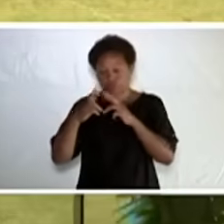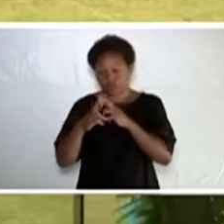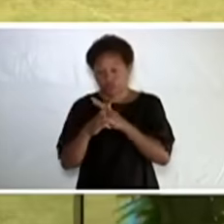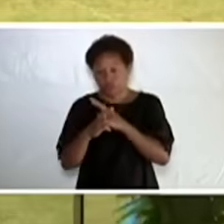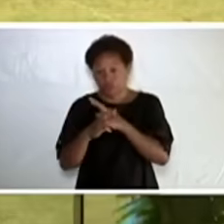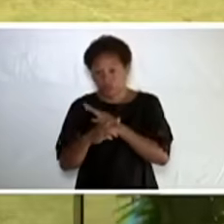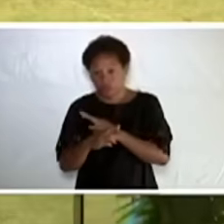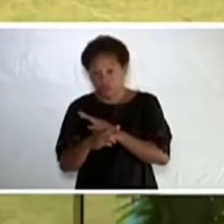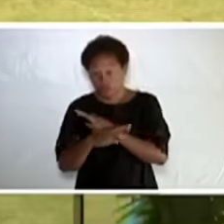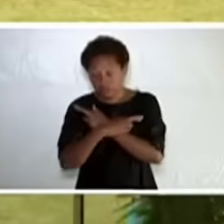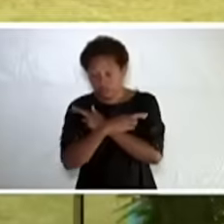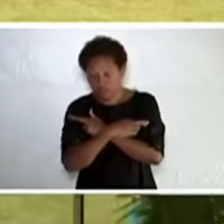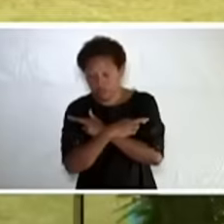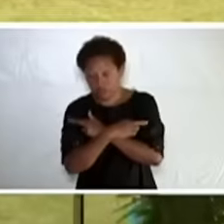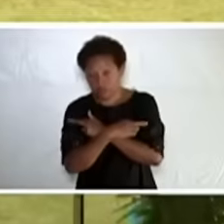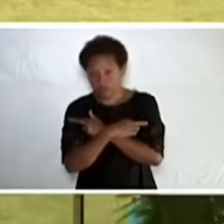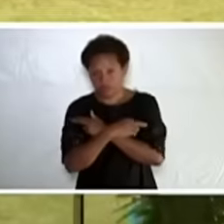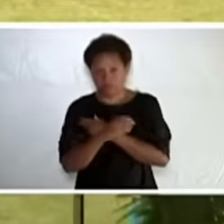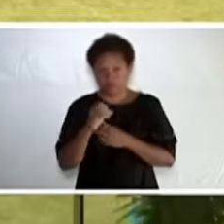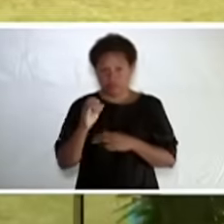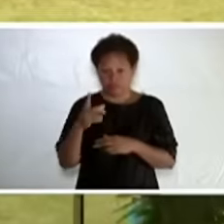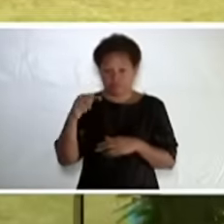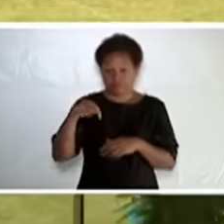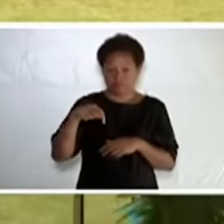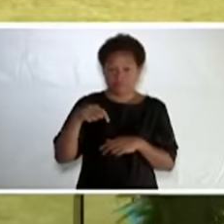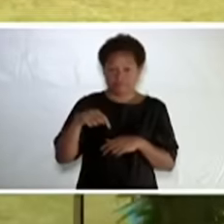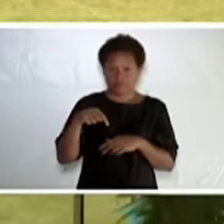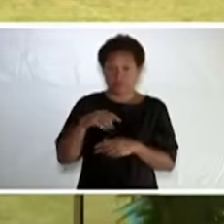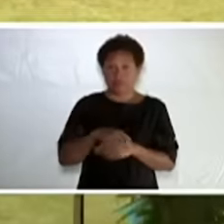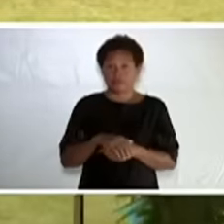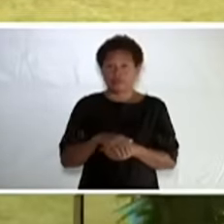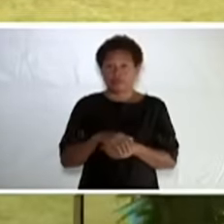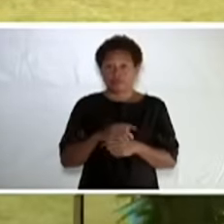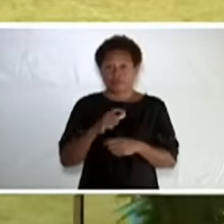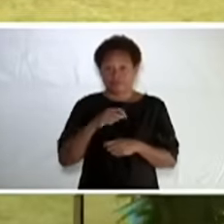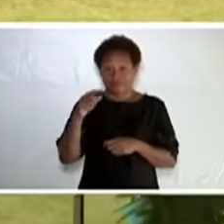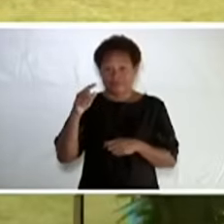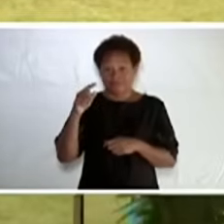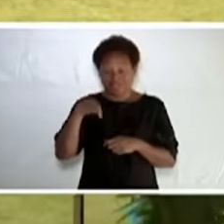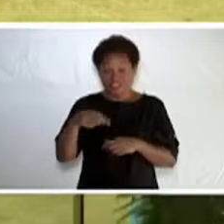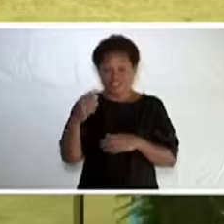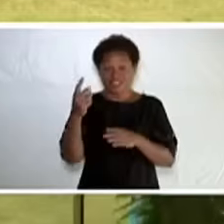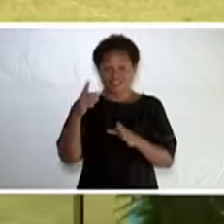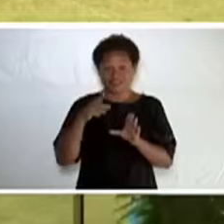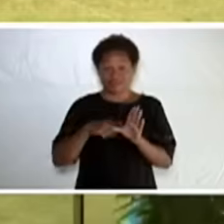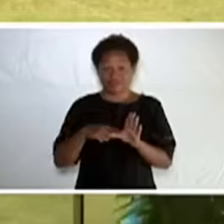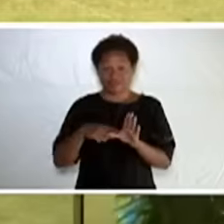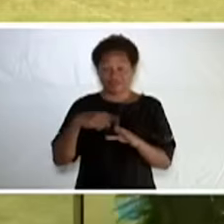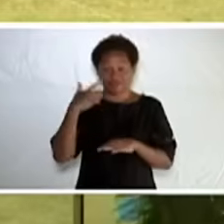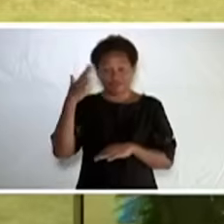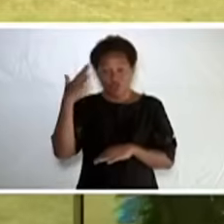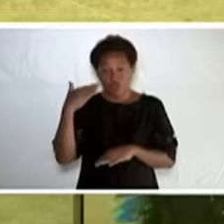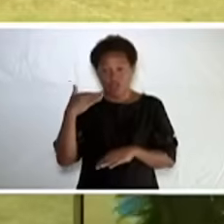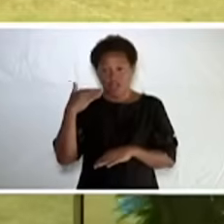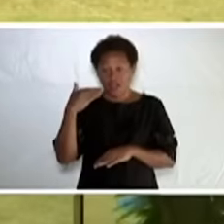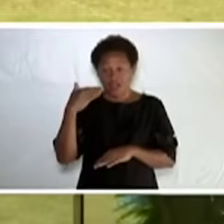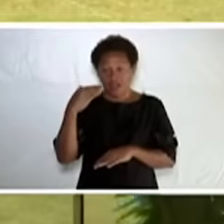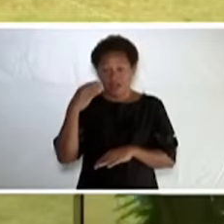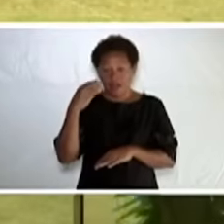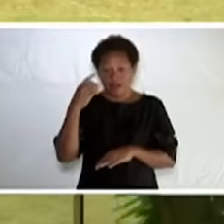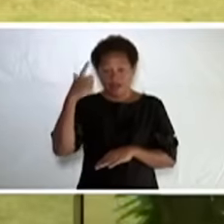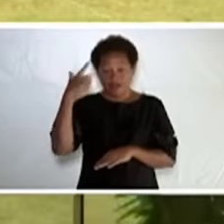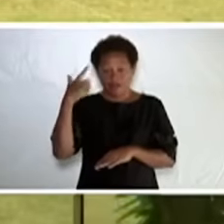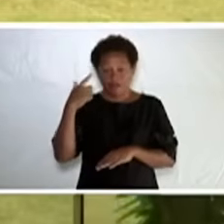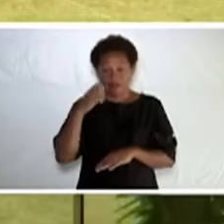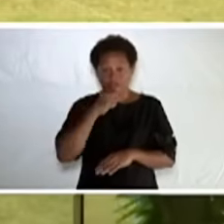ni songo ni no ndo tunga lala e nembaki ongo. Ladies and gentlemen,